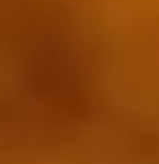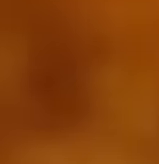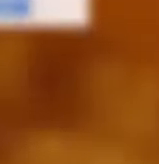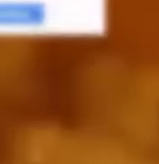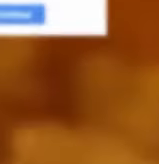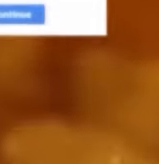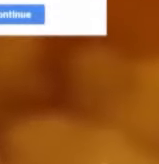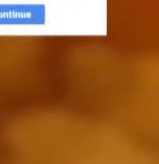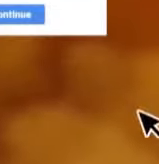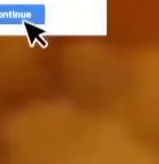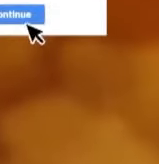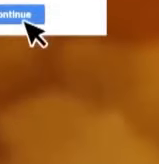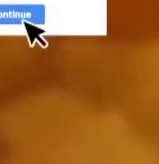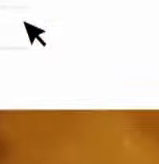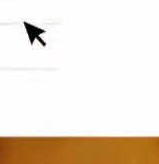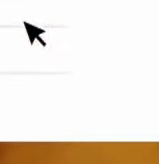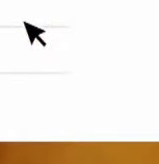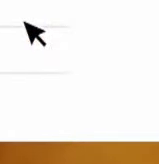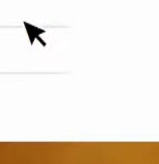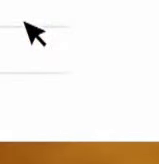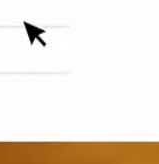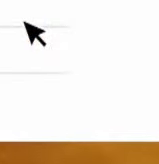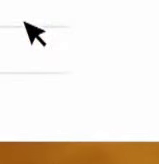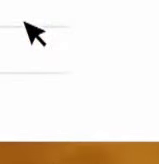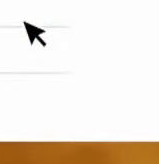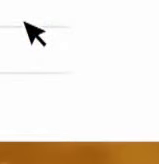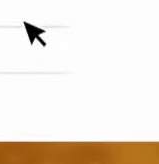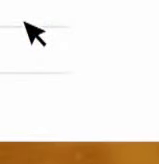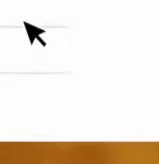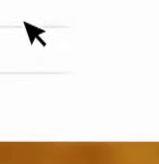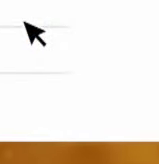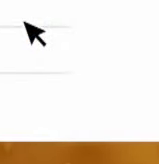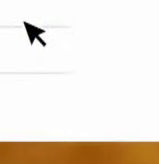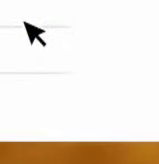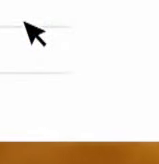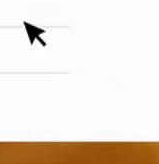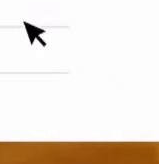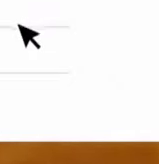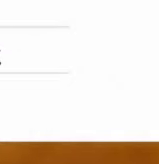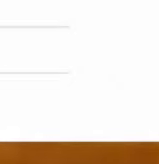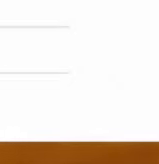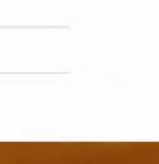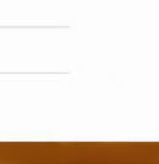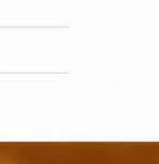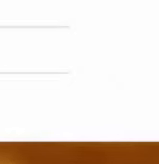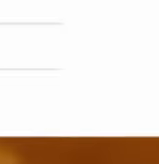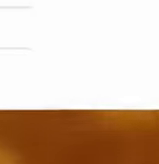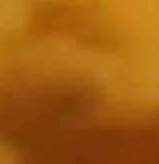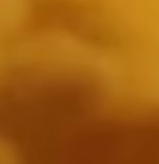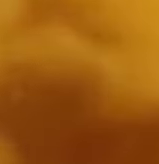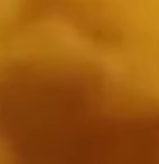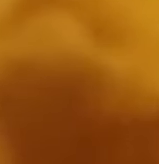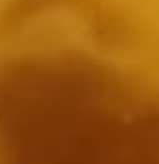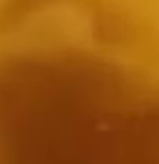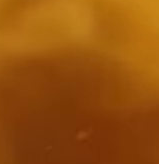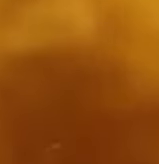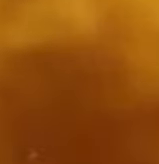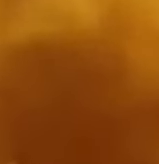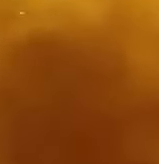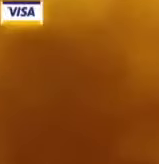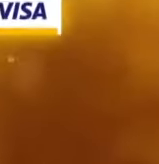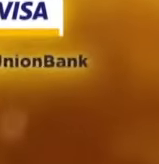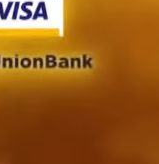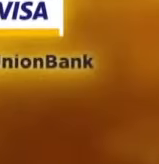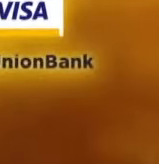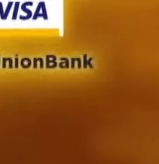limited only. After choosing your ticket, click Continue. Make sure to review your order details before you proceed to payment. Choose the payment